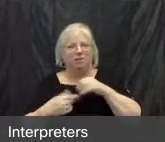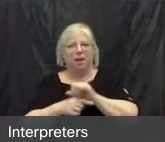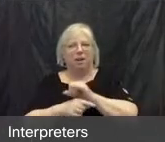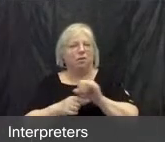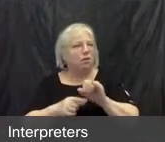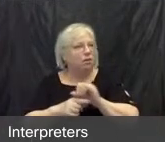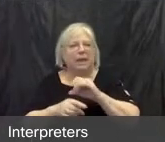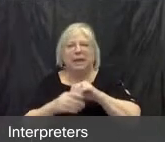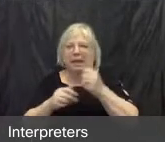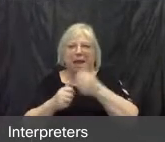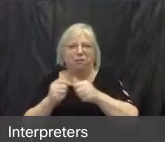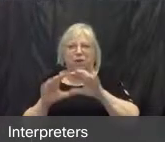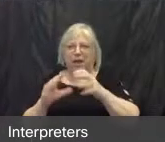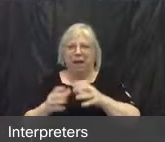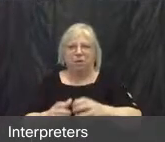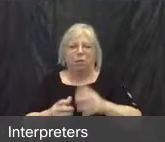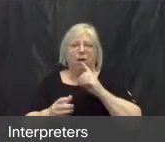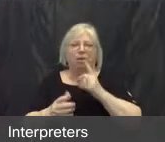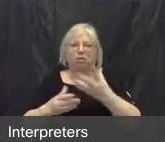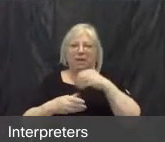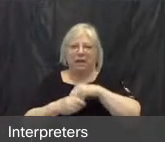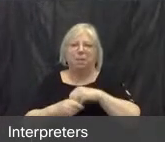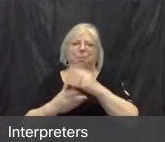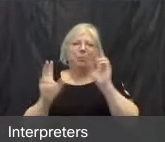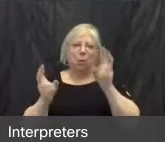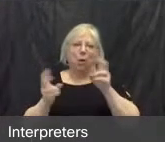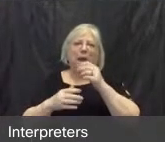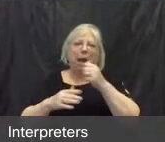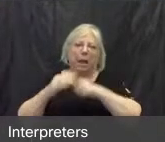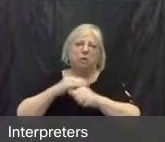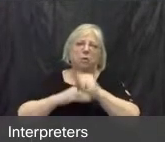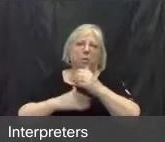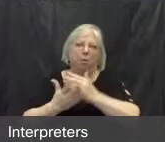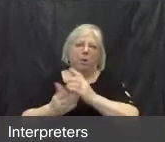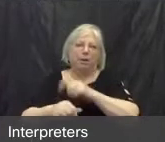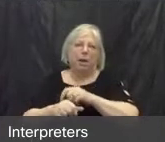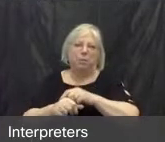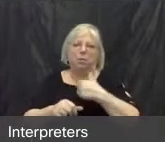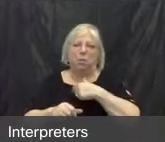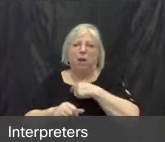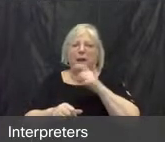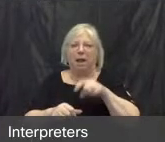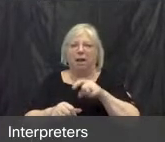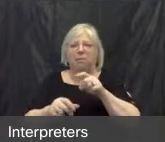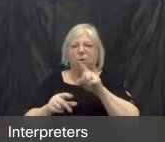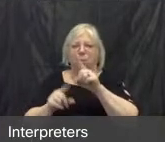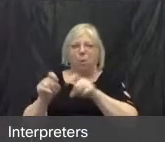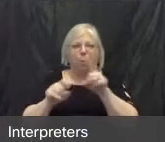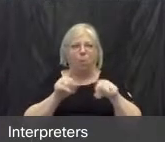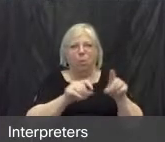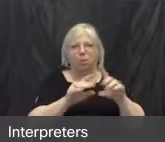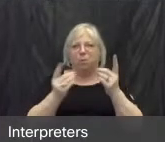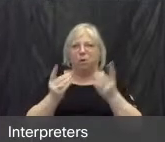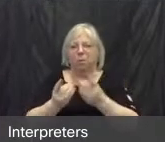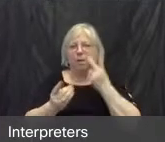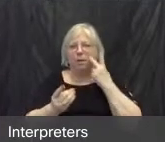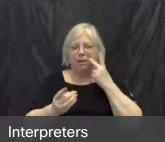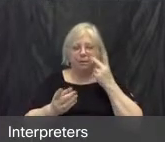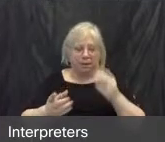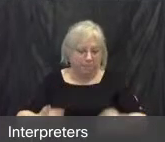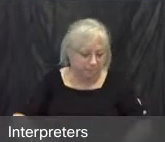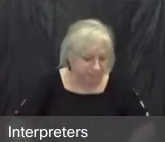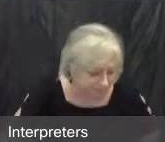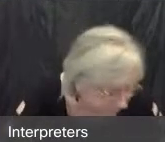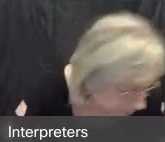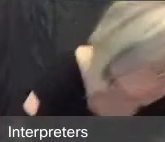a separate category. They would just fall within part-time. So I'll poll departments to see if they have any And interns. maybe you